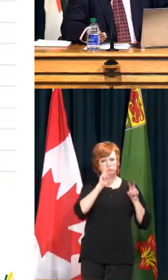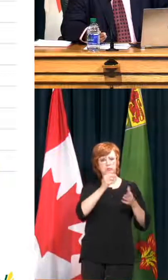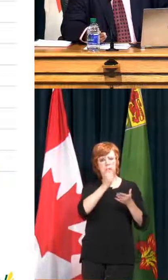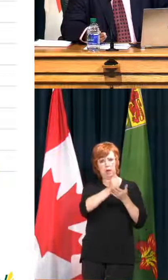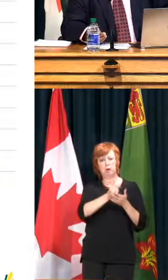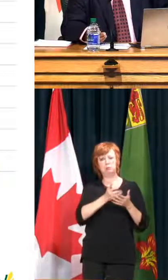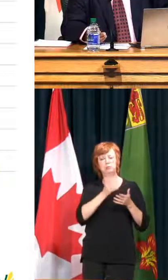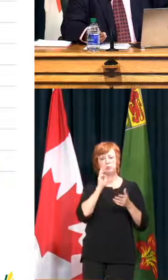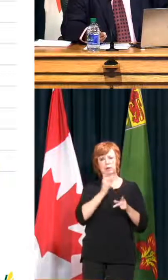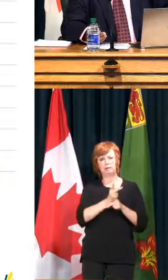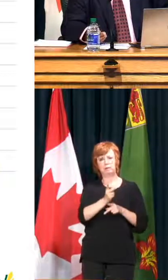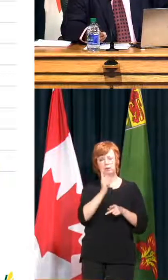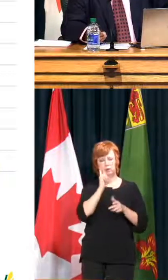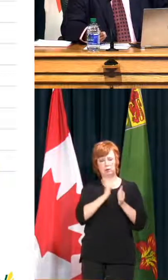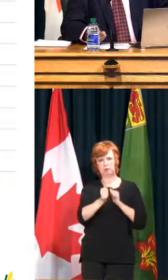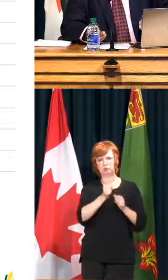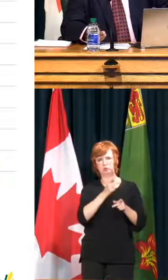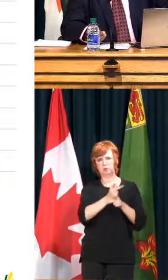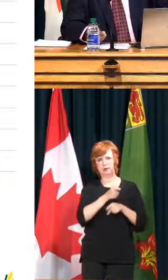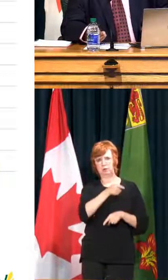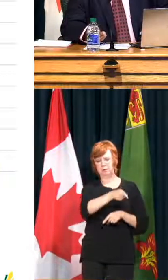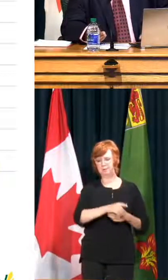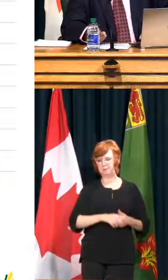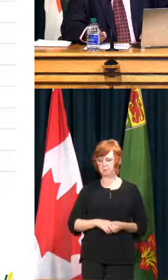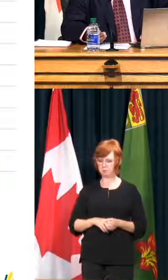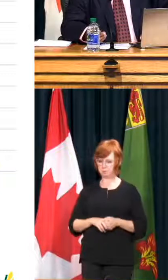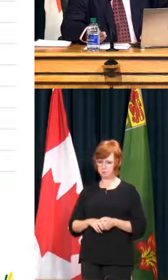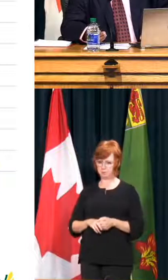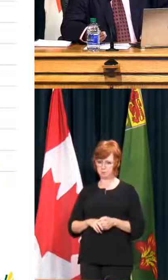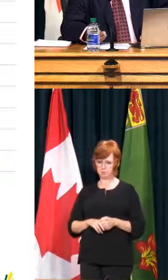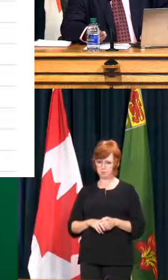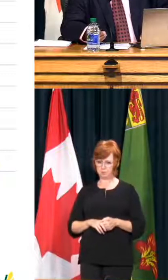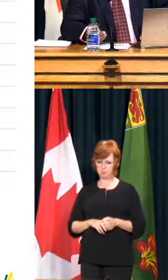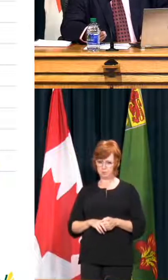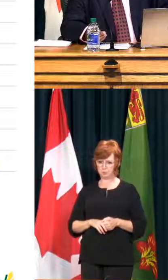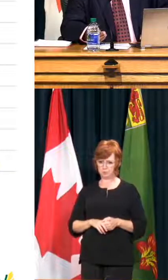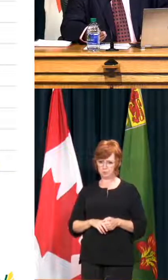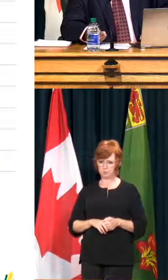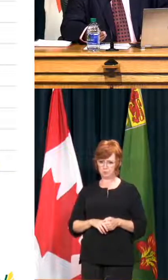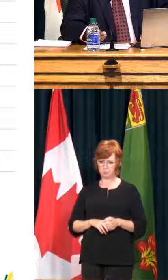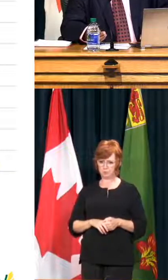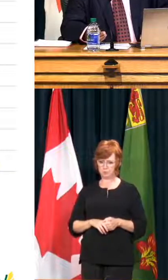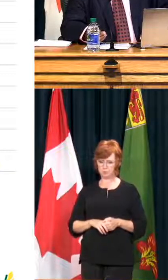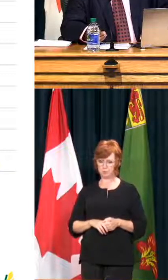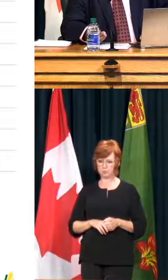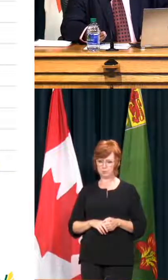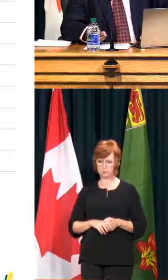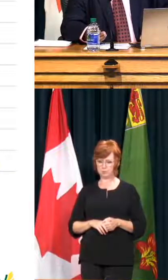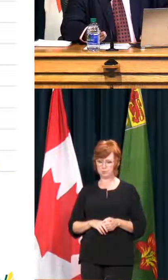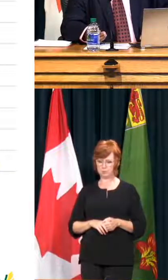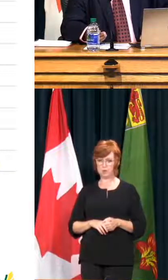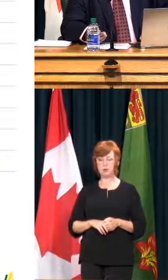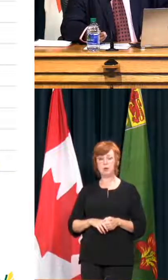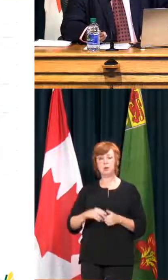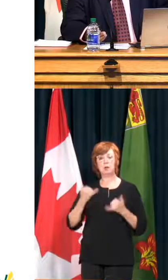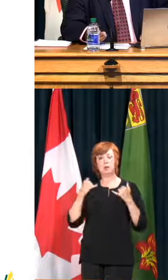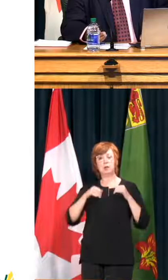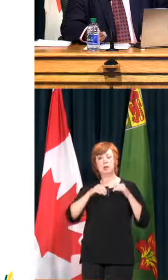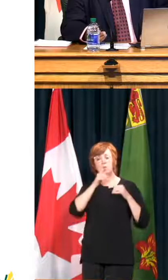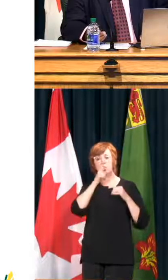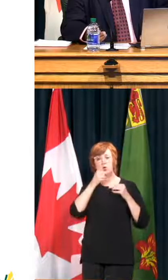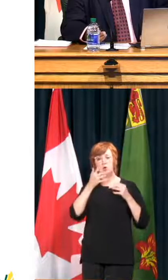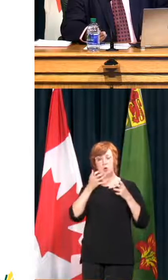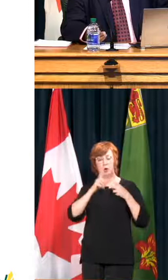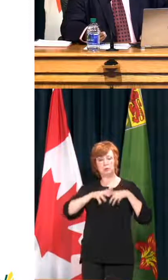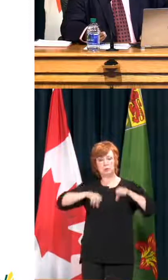And similarly, when we look at who is going forward for testing, again, people in all age groups are going forward, but we